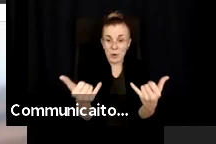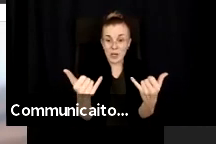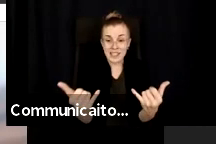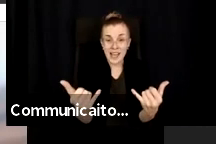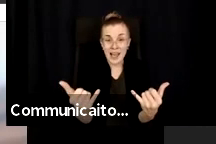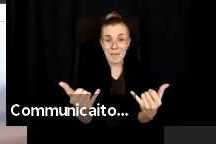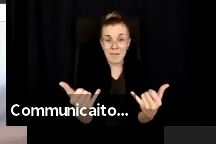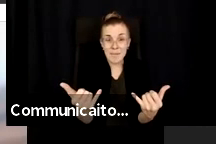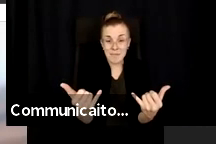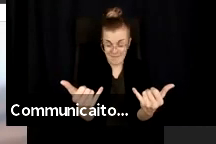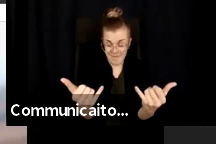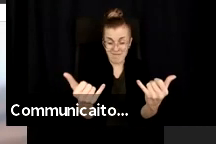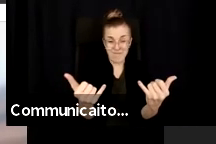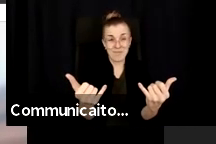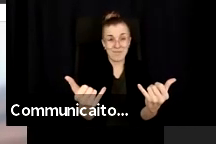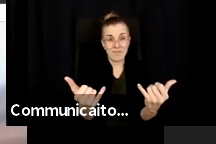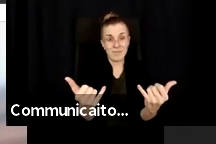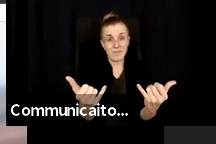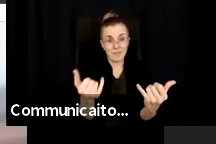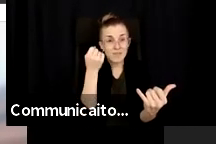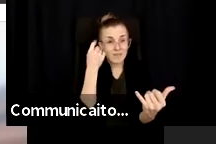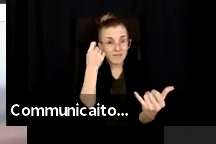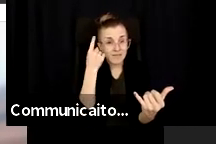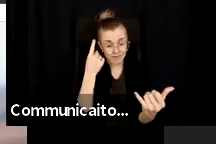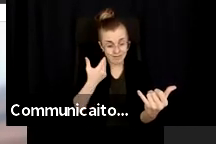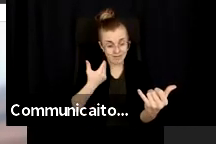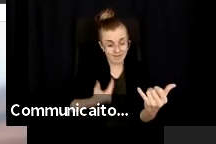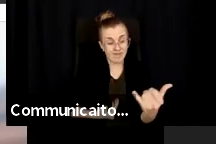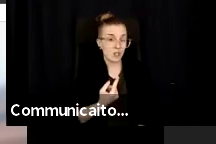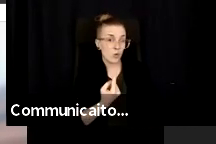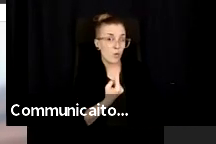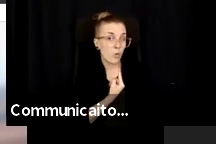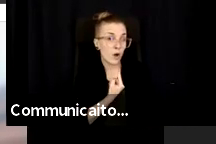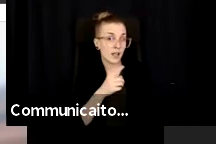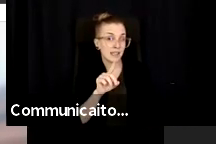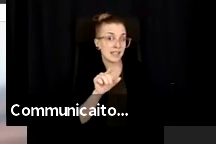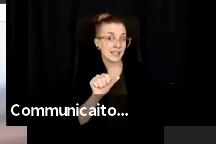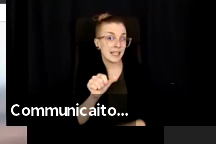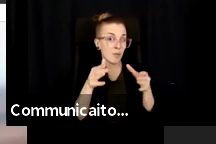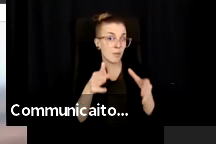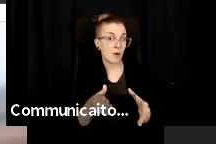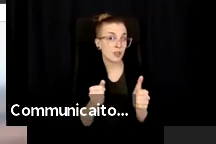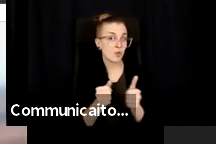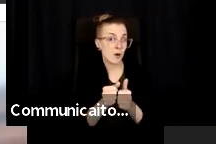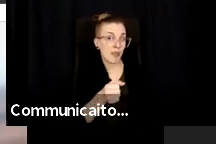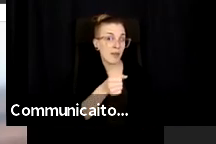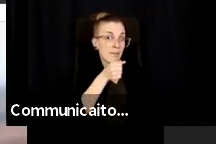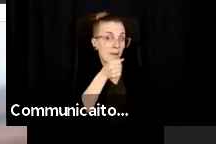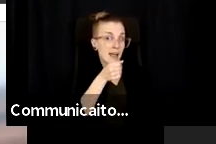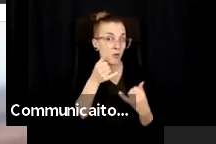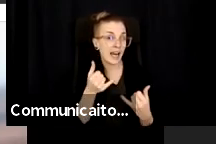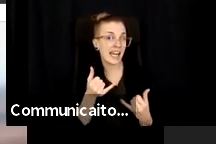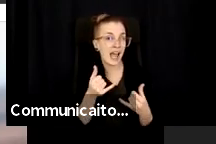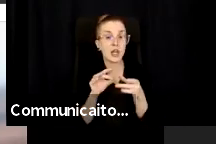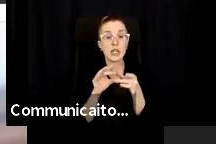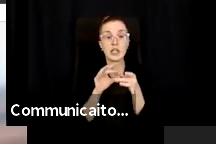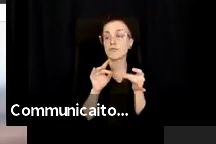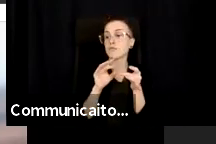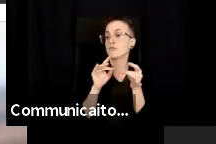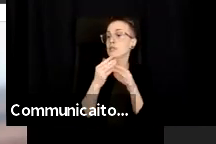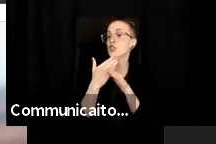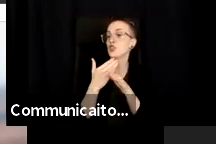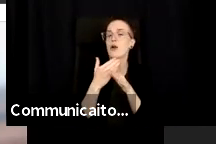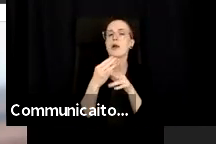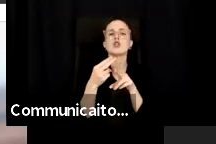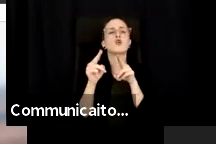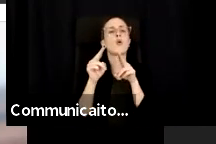I am just one disabled person with the mic right now, sharing short snippets of my life